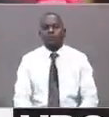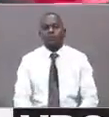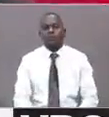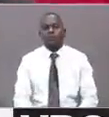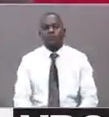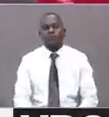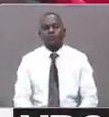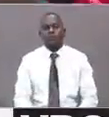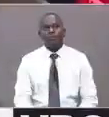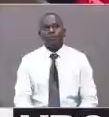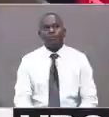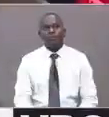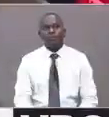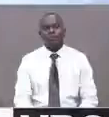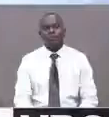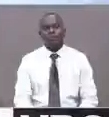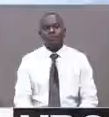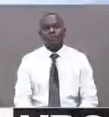News.